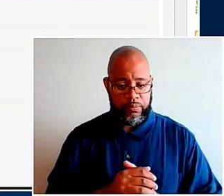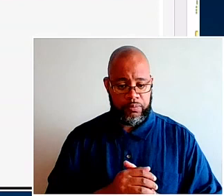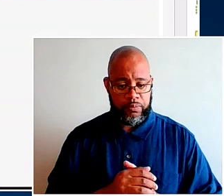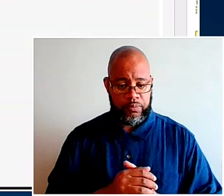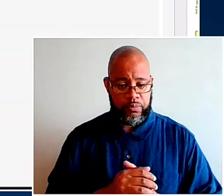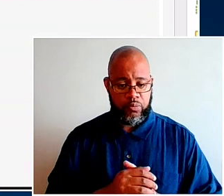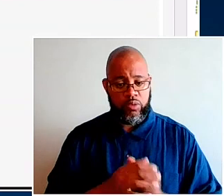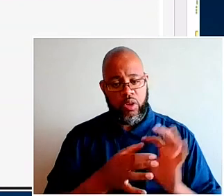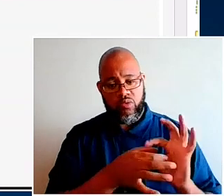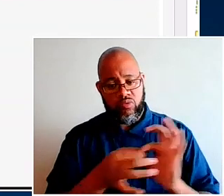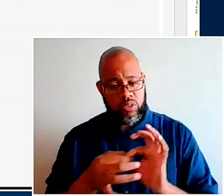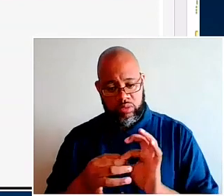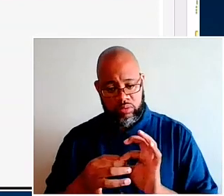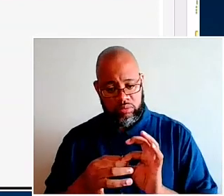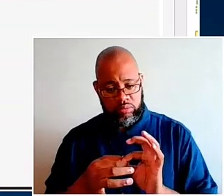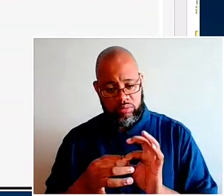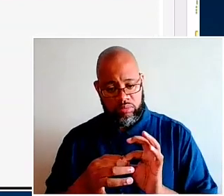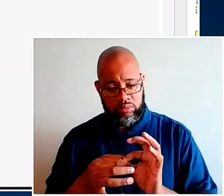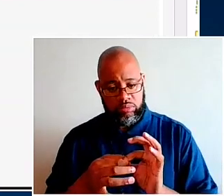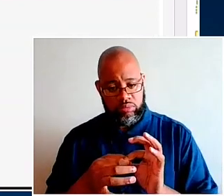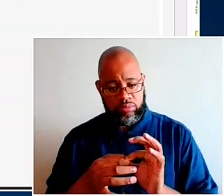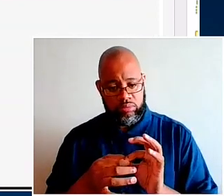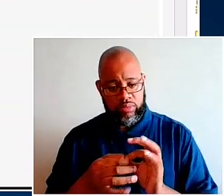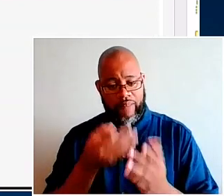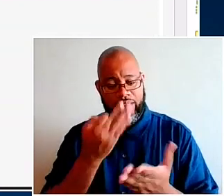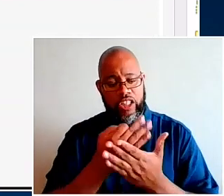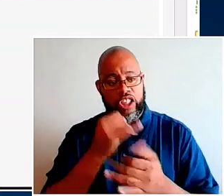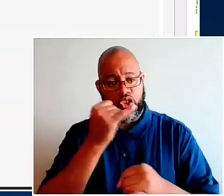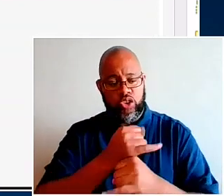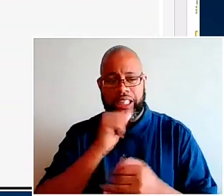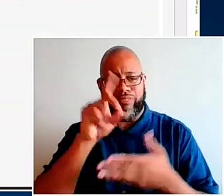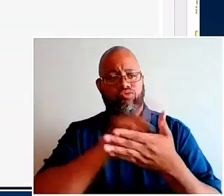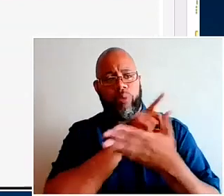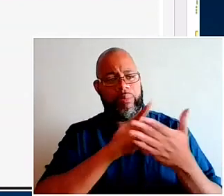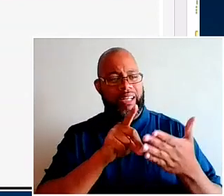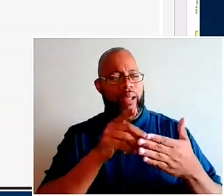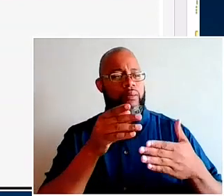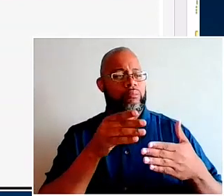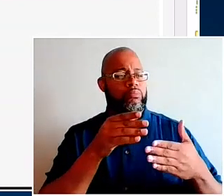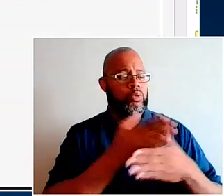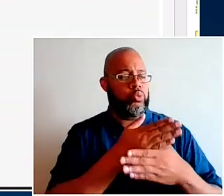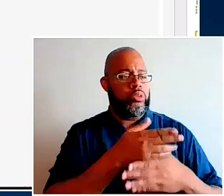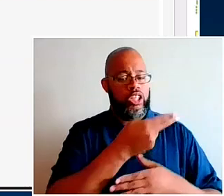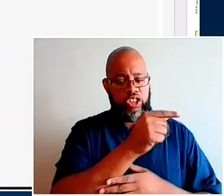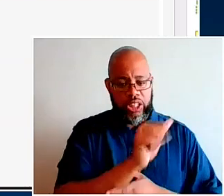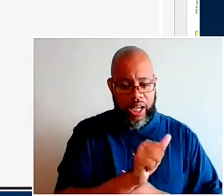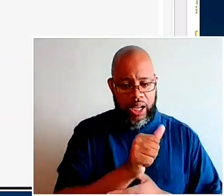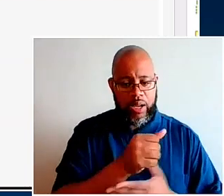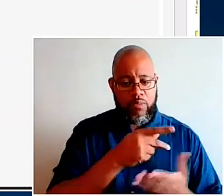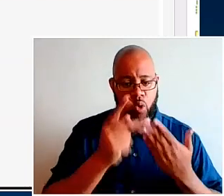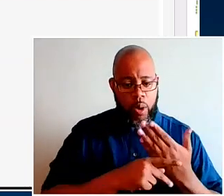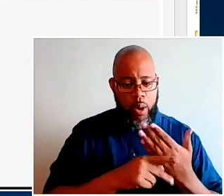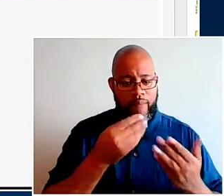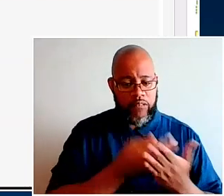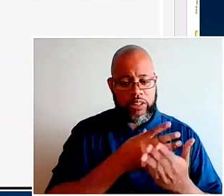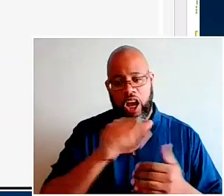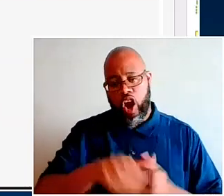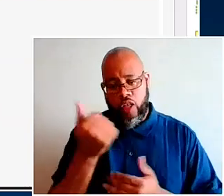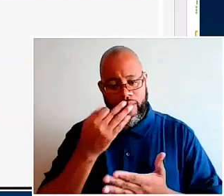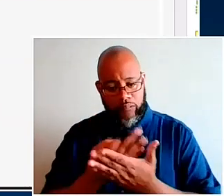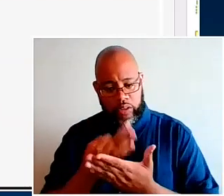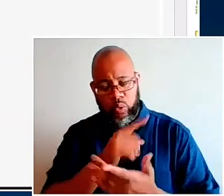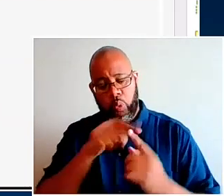third party services associated financial institution does not discriminate between Title IV HEA program funds and other funds when